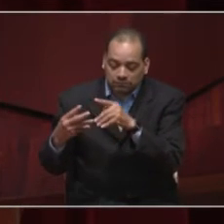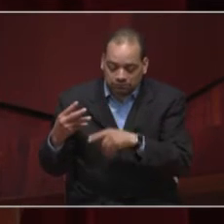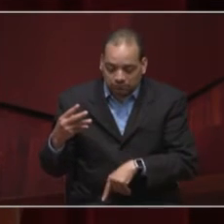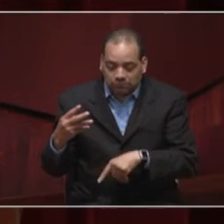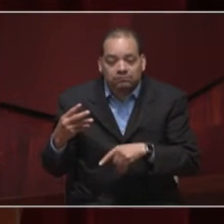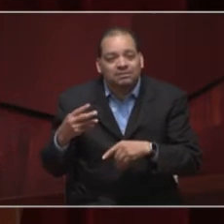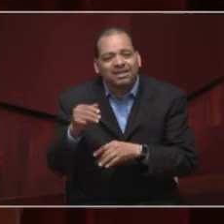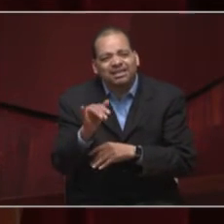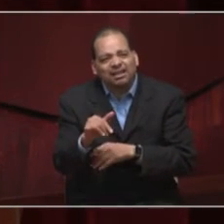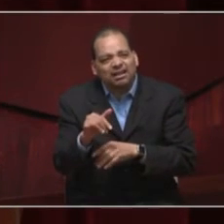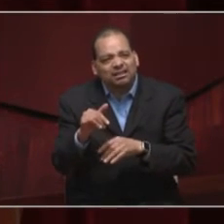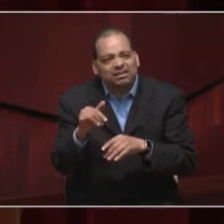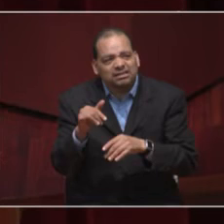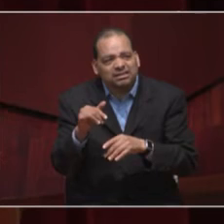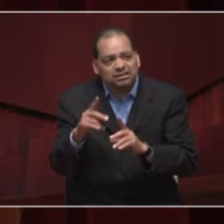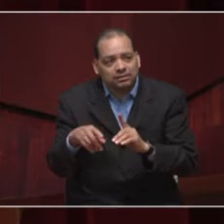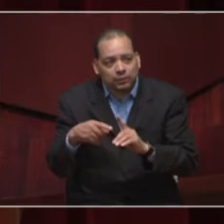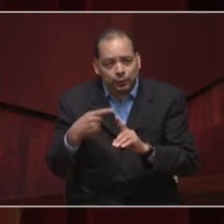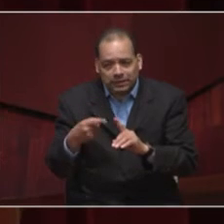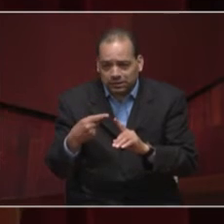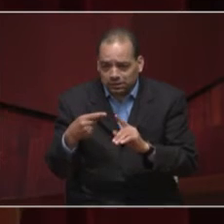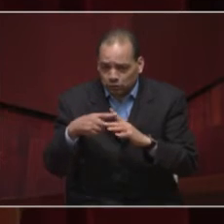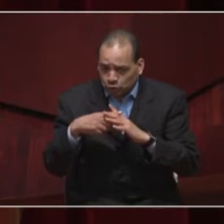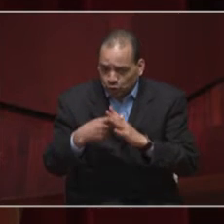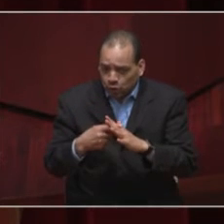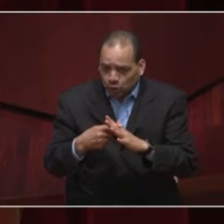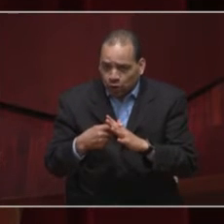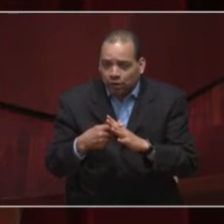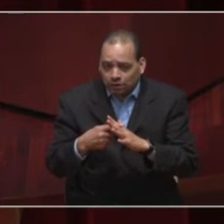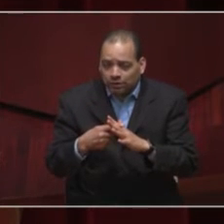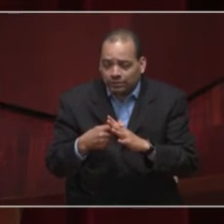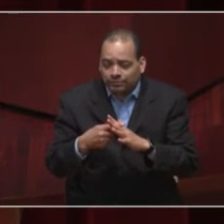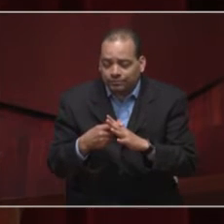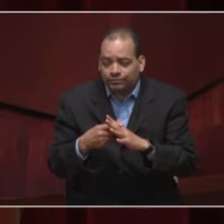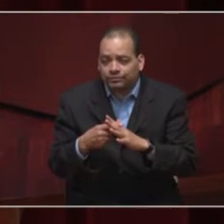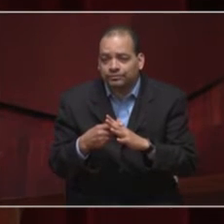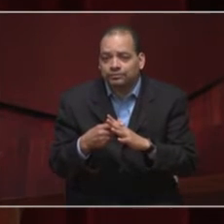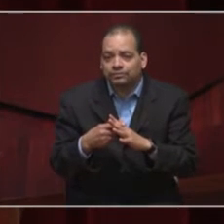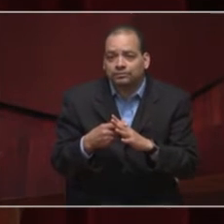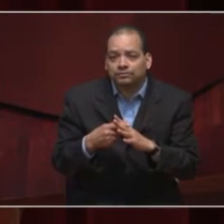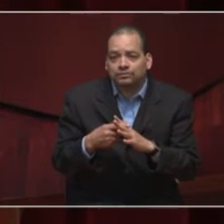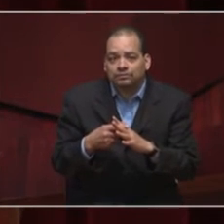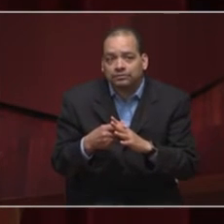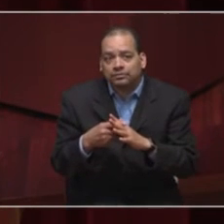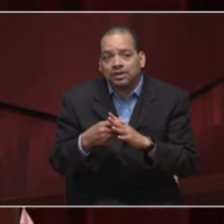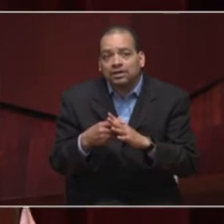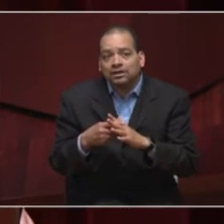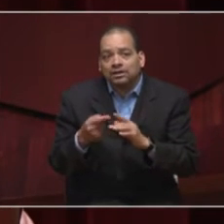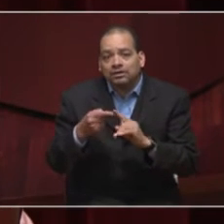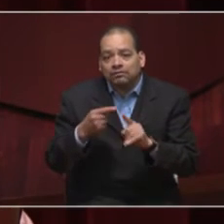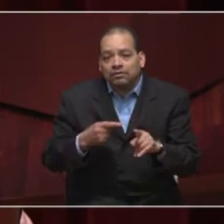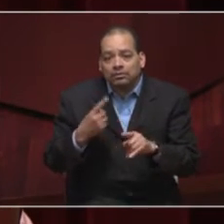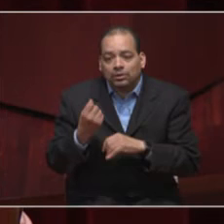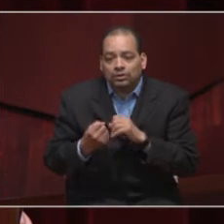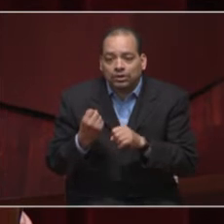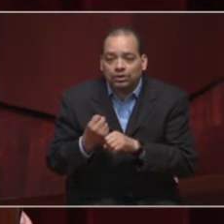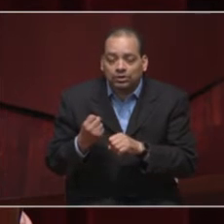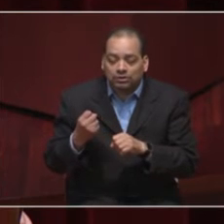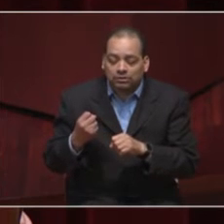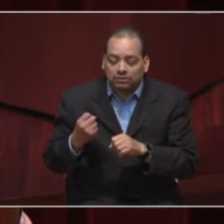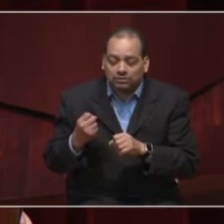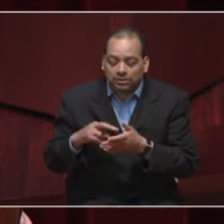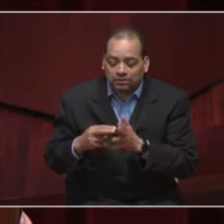that I've heard is a pause after a 1-year period, March of